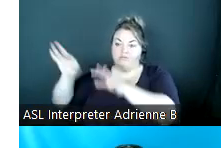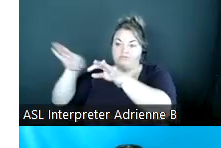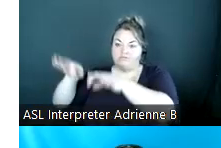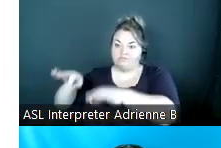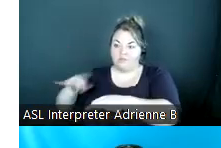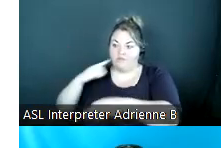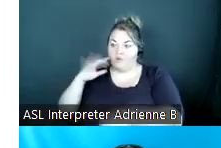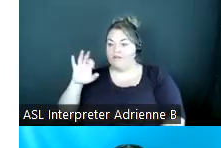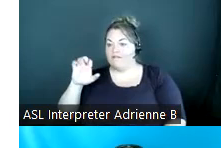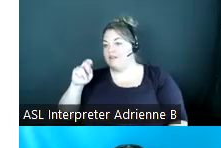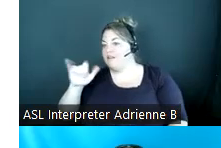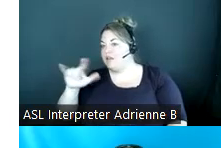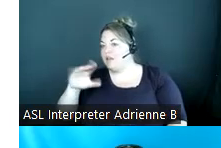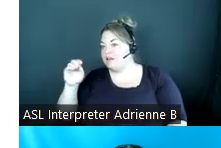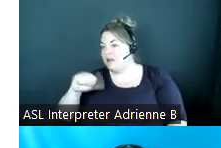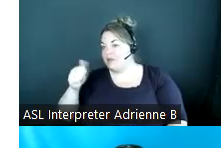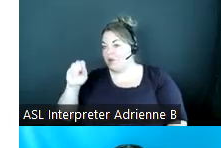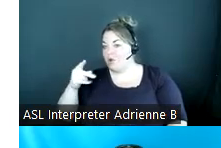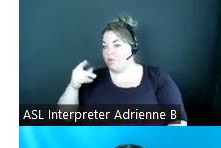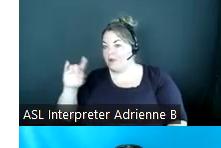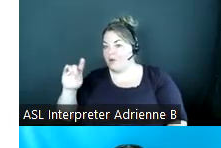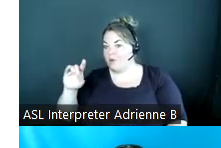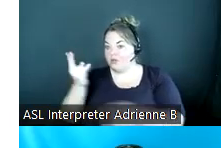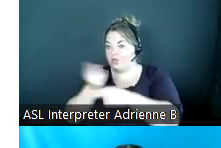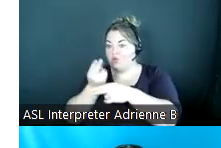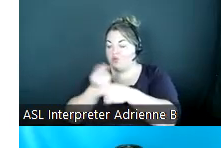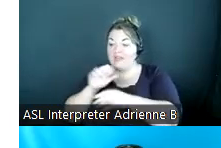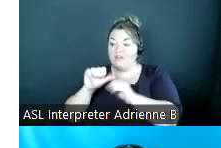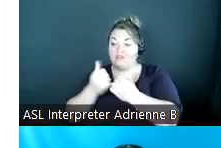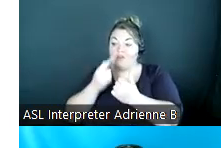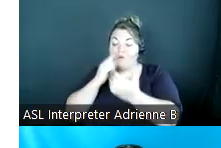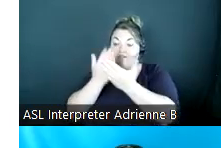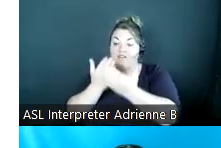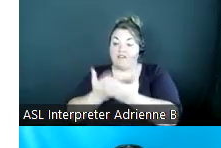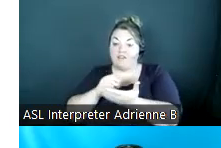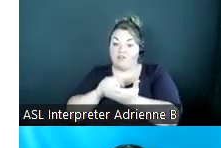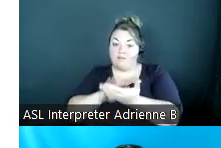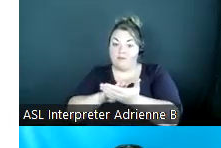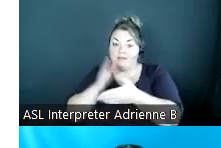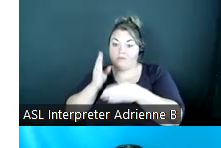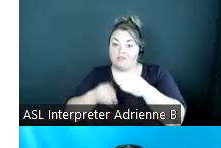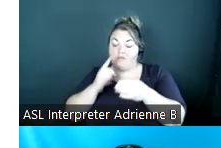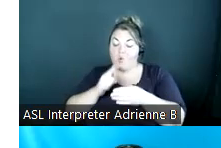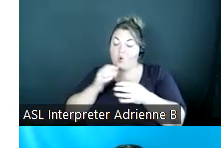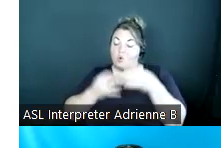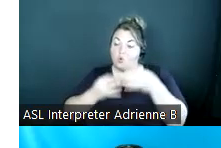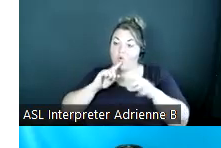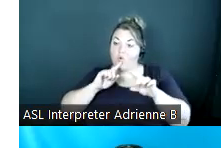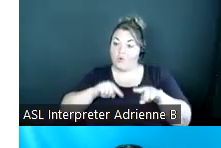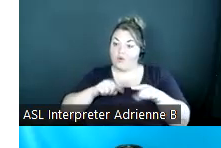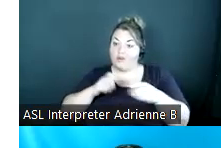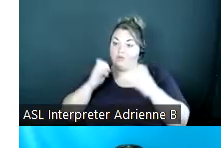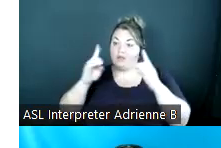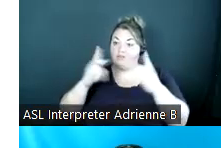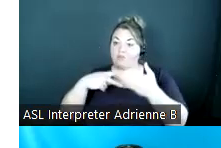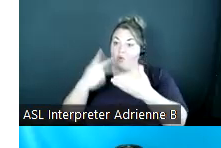fentanyl and other opioid use. The agency will verify and document completion of their court-ordered education program prior to